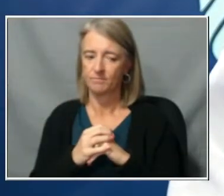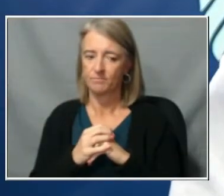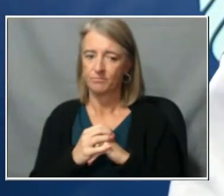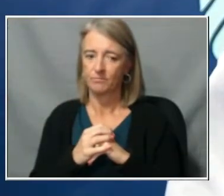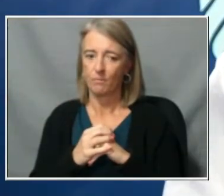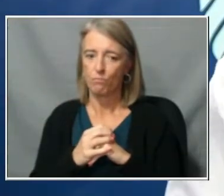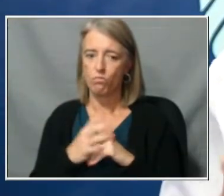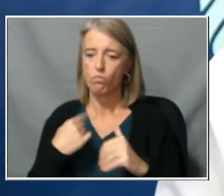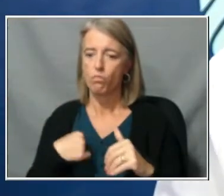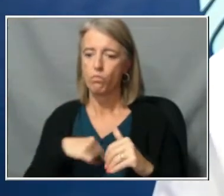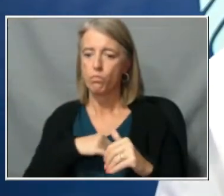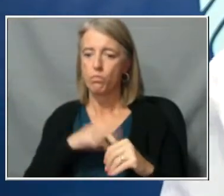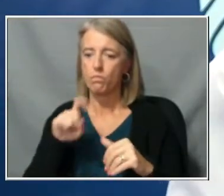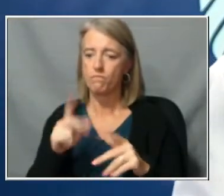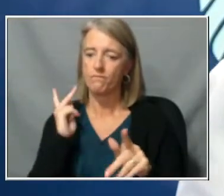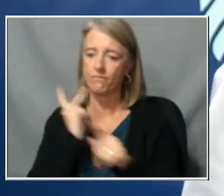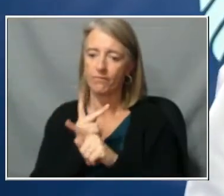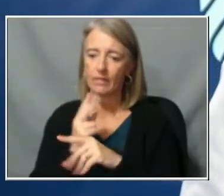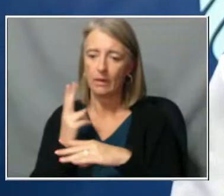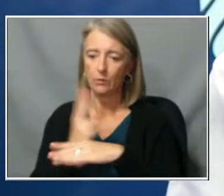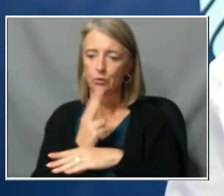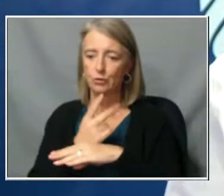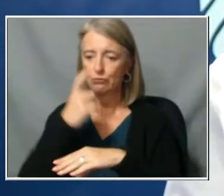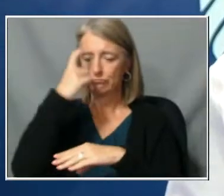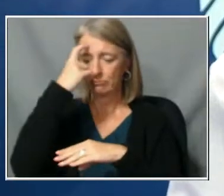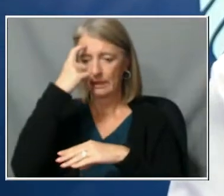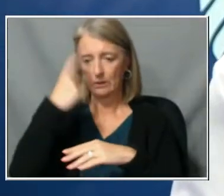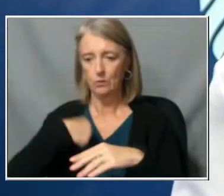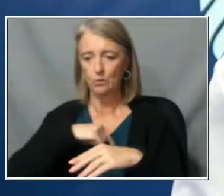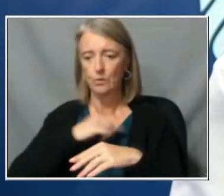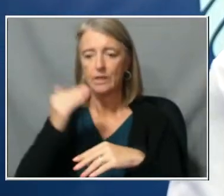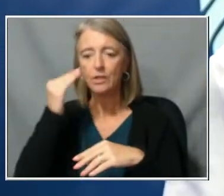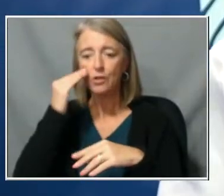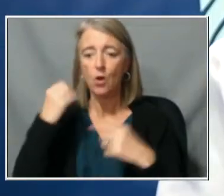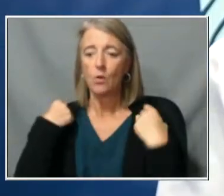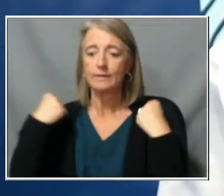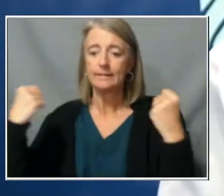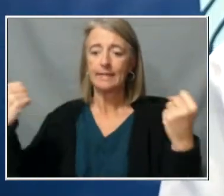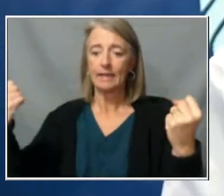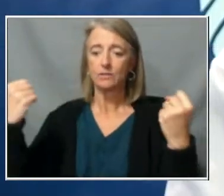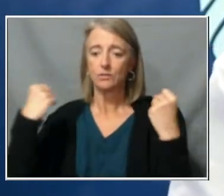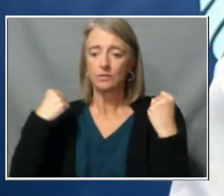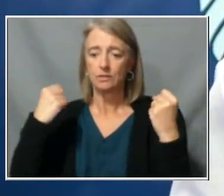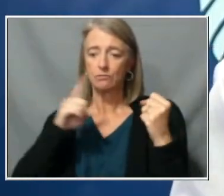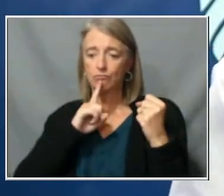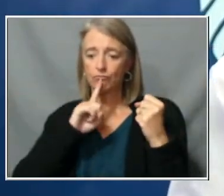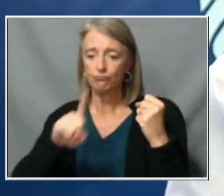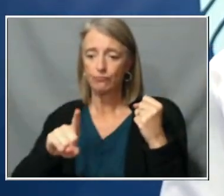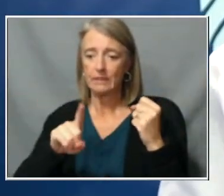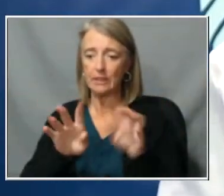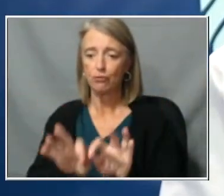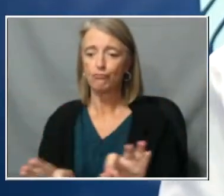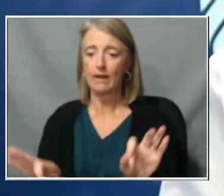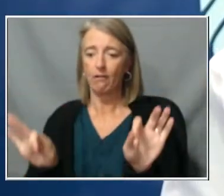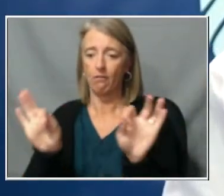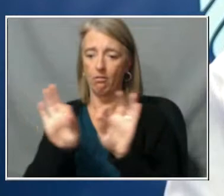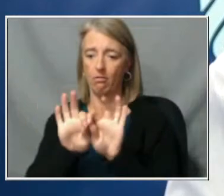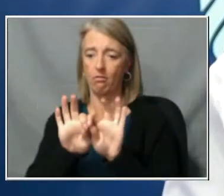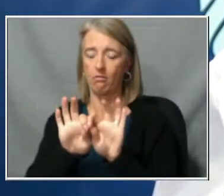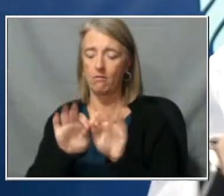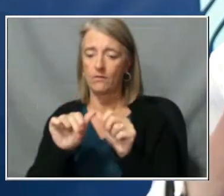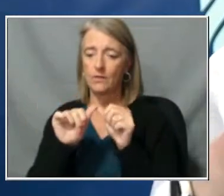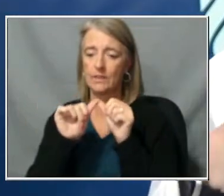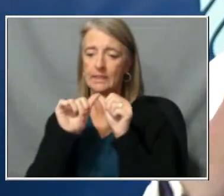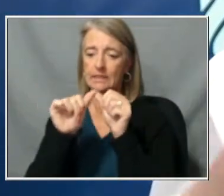we really have to keep using our brain. And you're right, we know that exercise is really critical for continuing